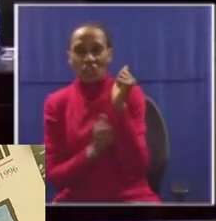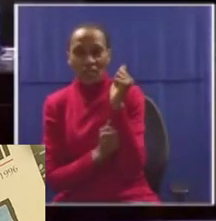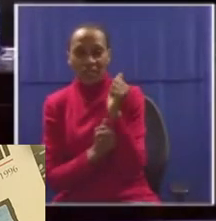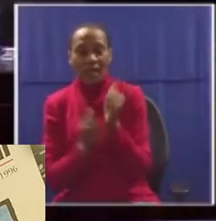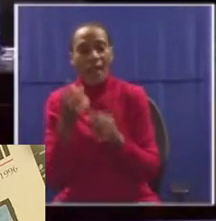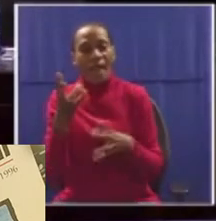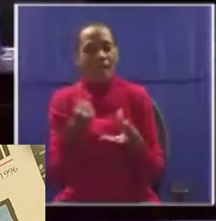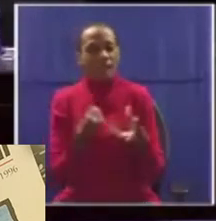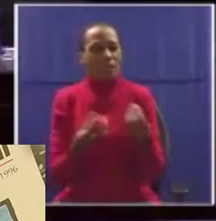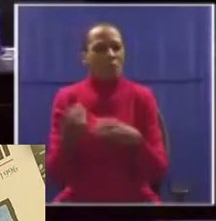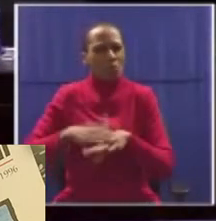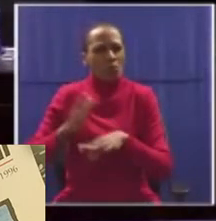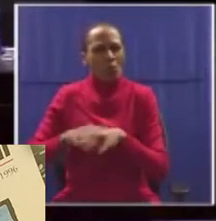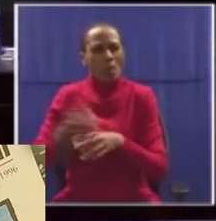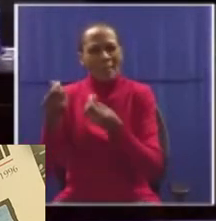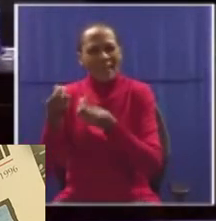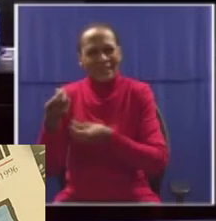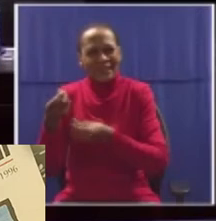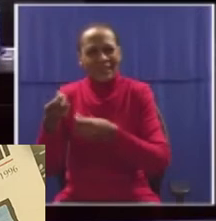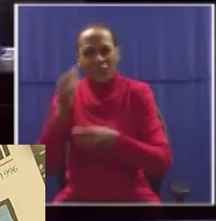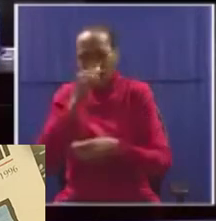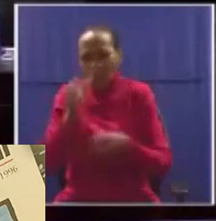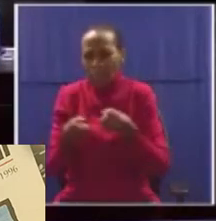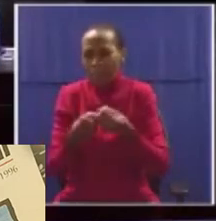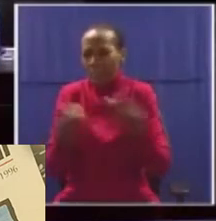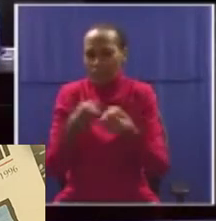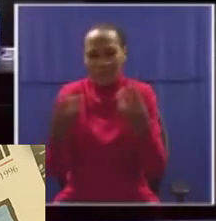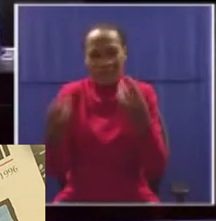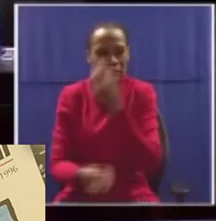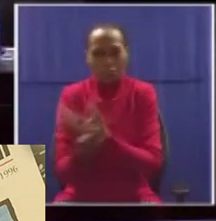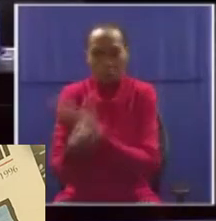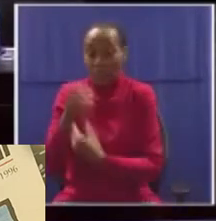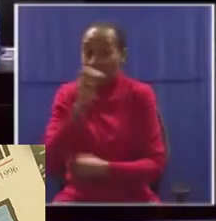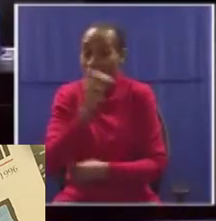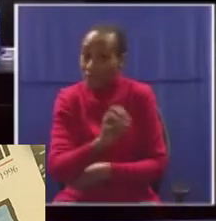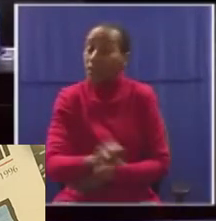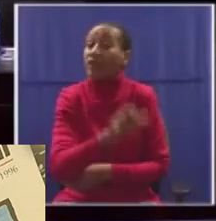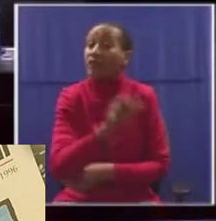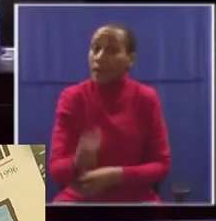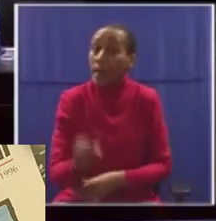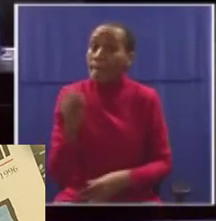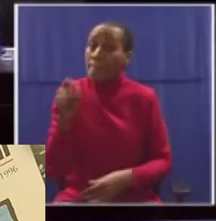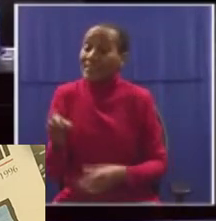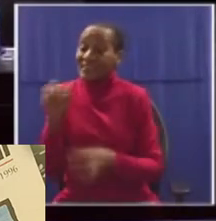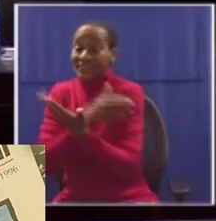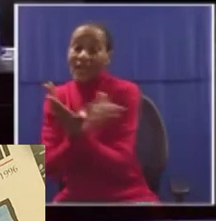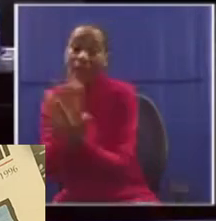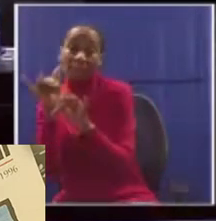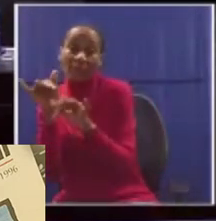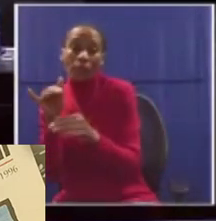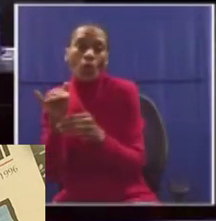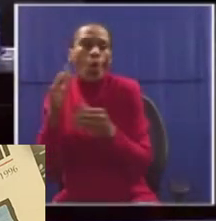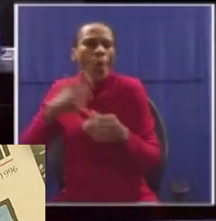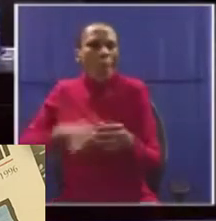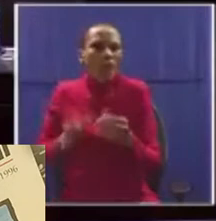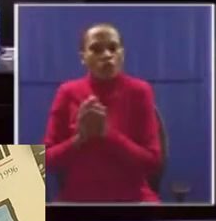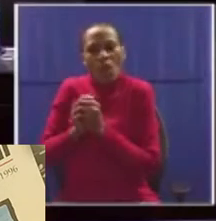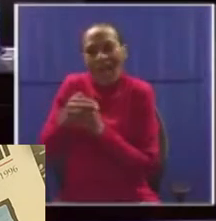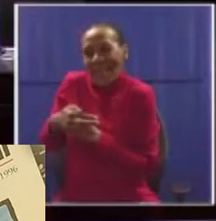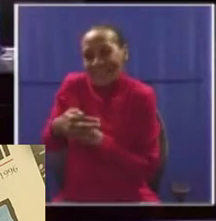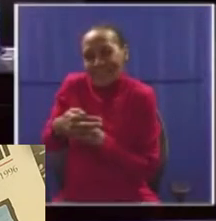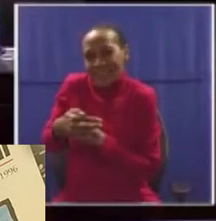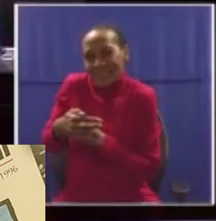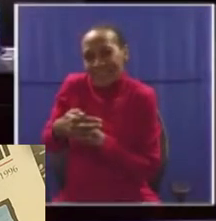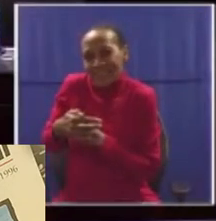the money London greeting identify a number of deficiencies that could be exploited but those who wish to hide in ill for garden